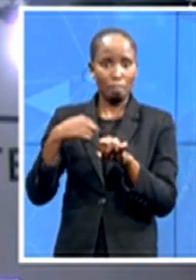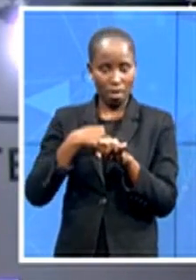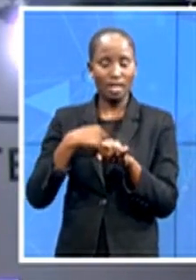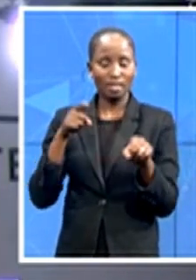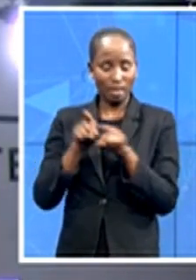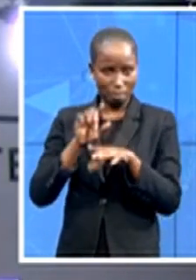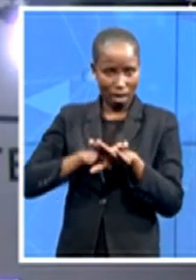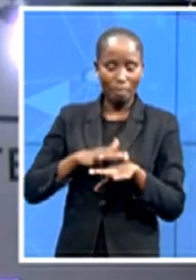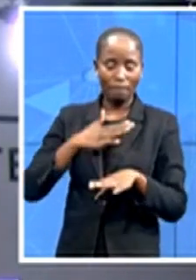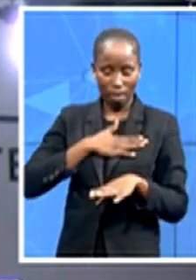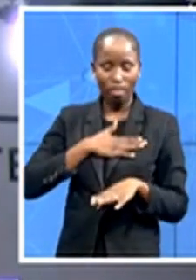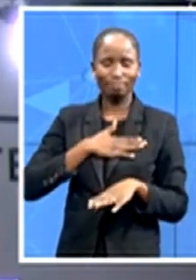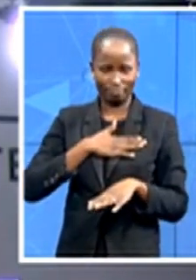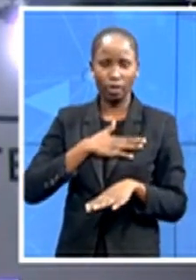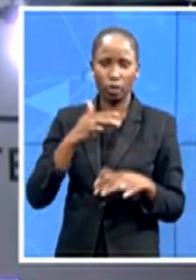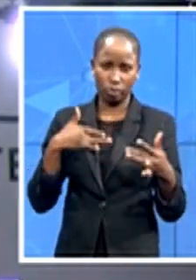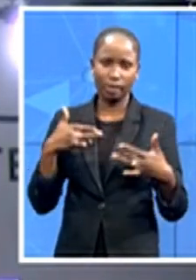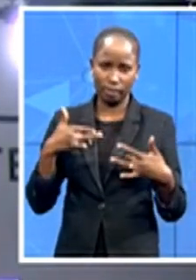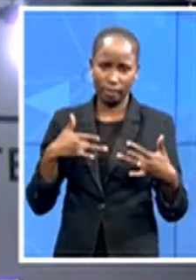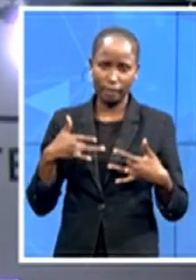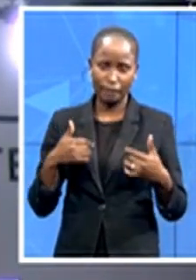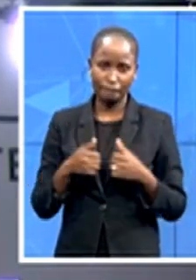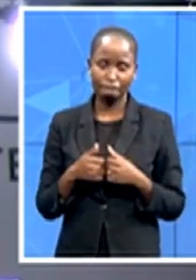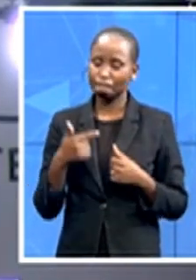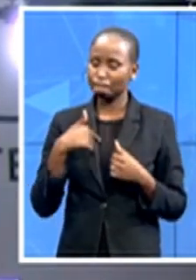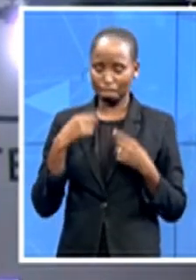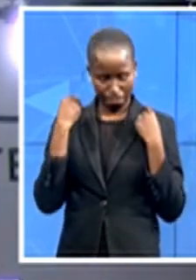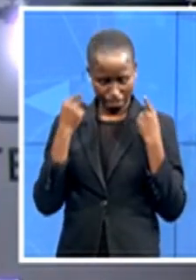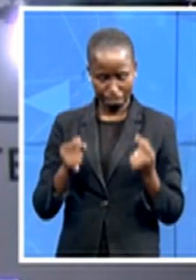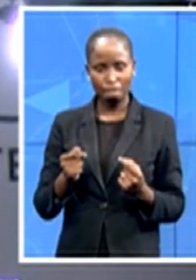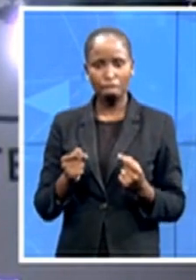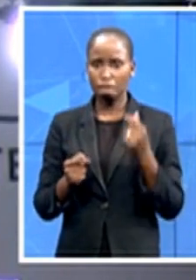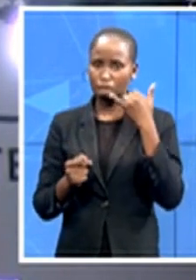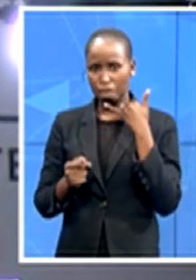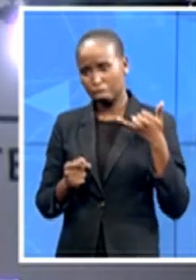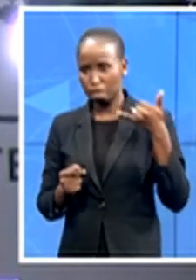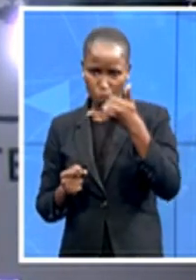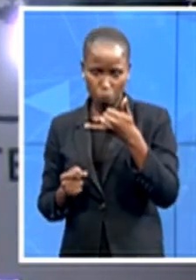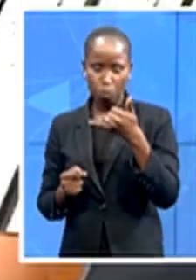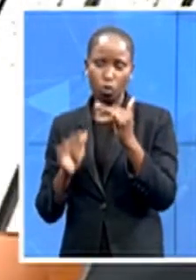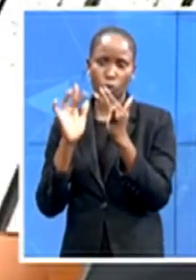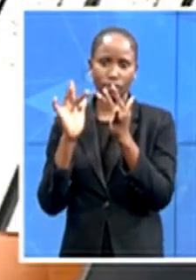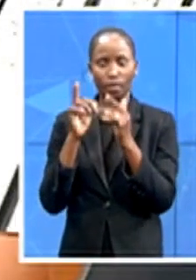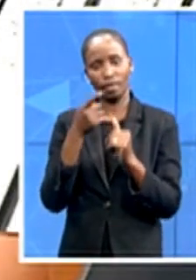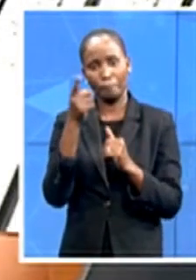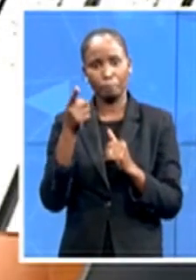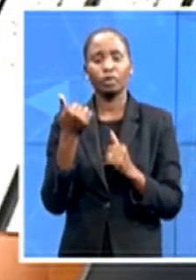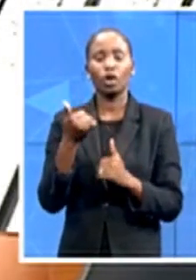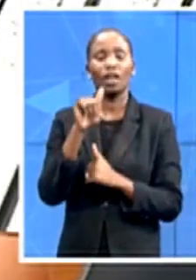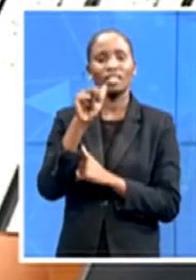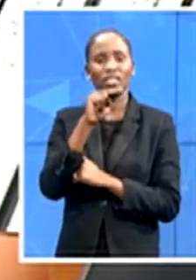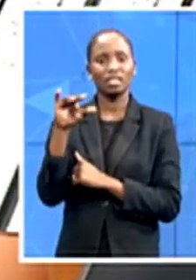I immediately contacted the then and now ANC Deputy Secretary General, Jesse